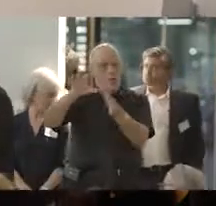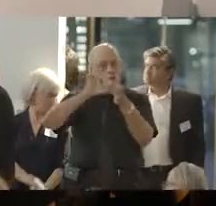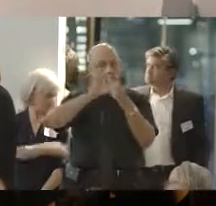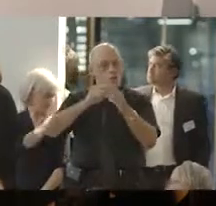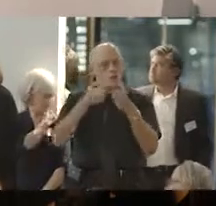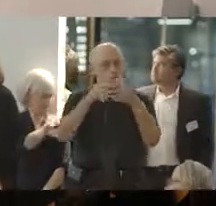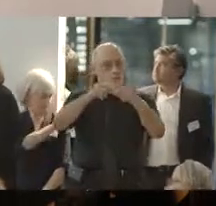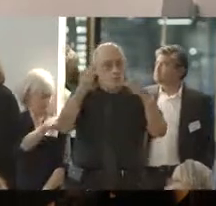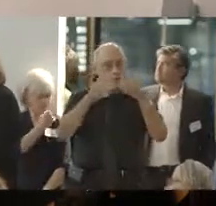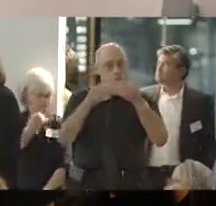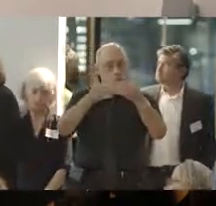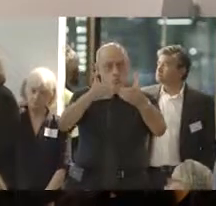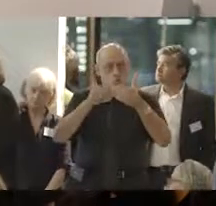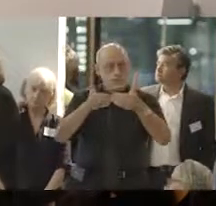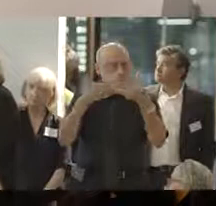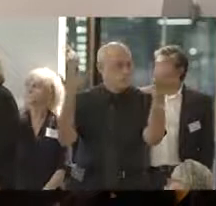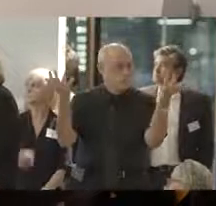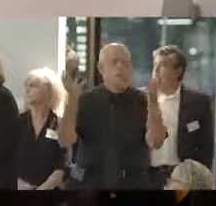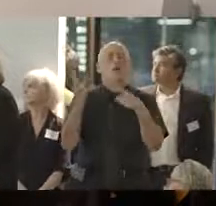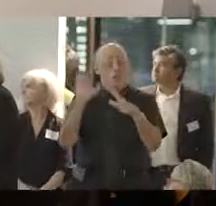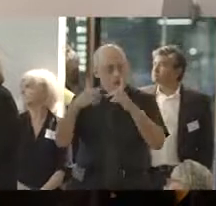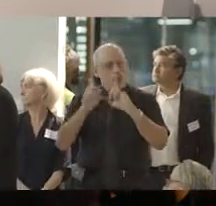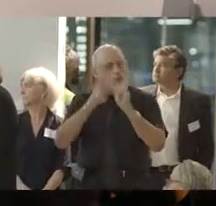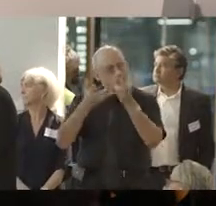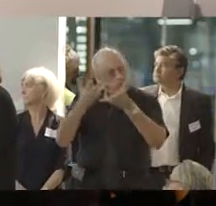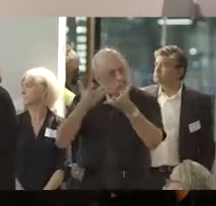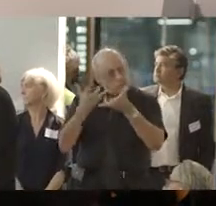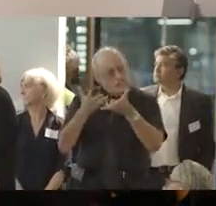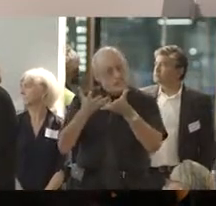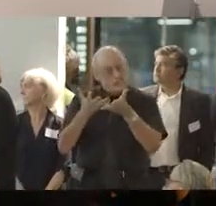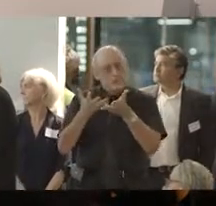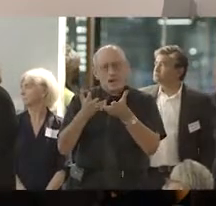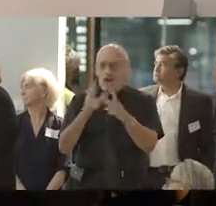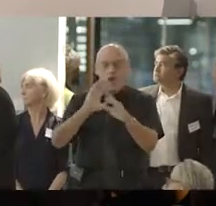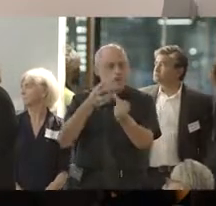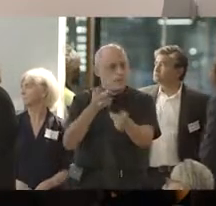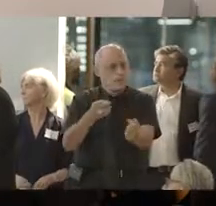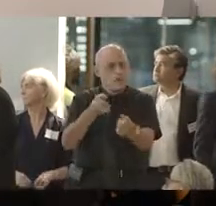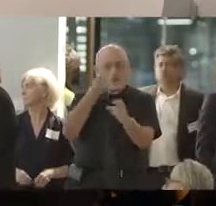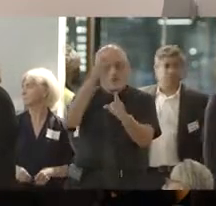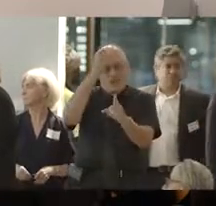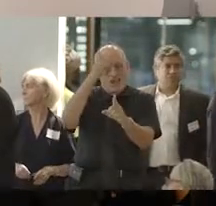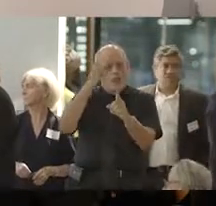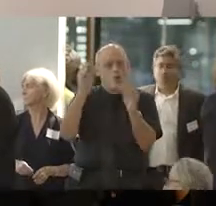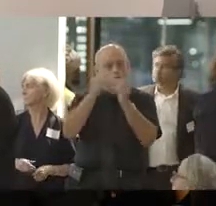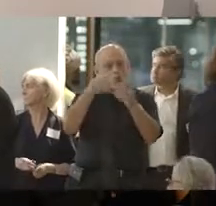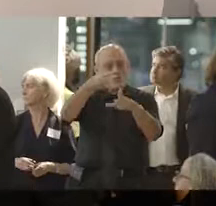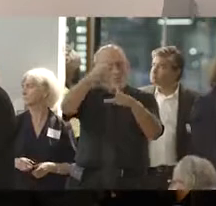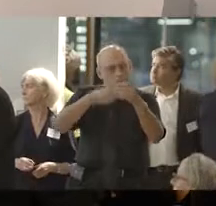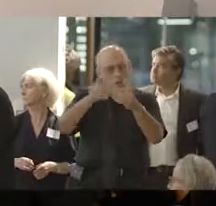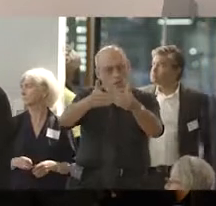moving the ferry terminal at all, it was our sort of immediate understanding that any move to the south could